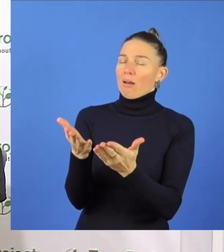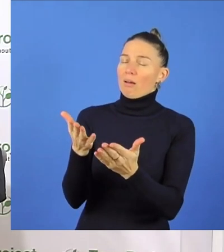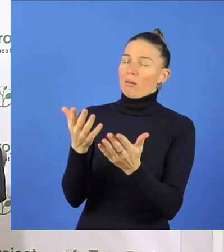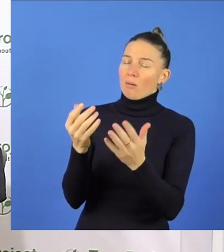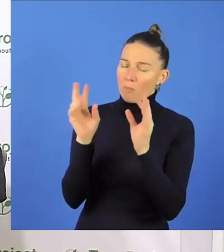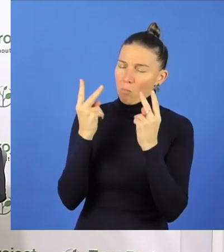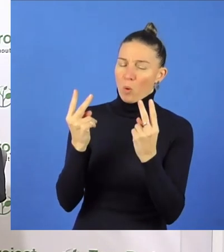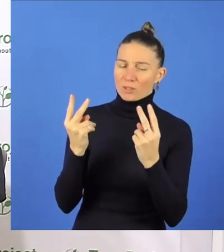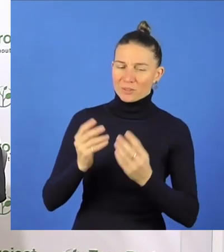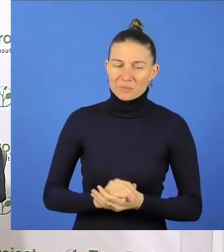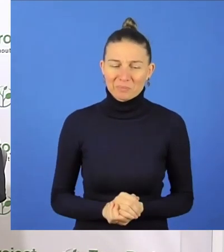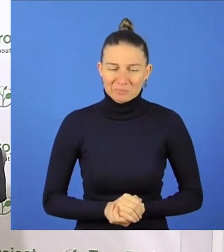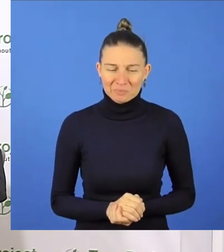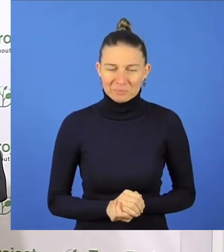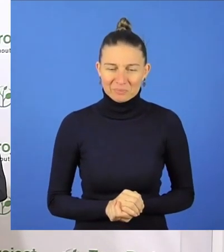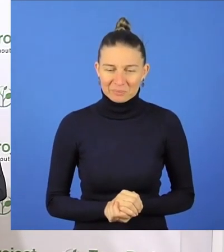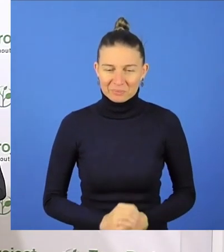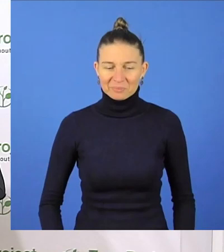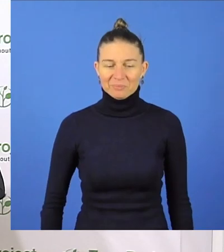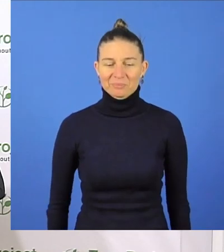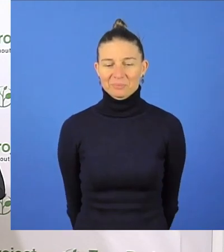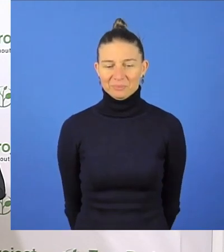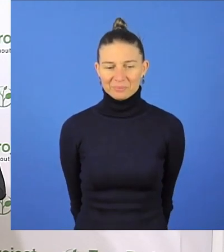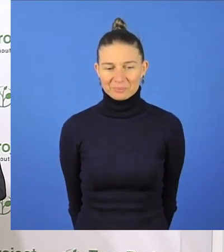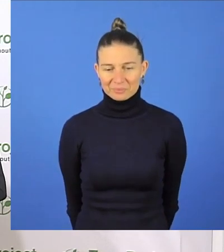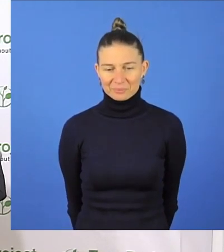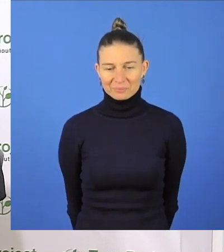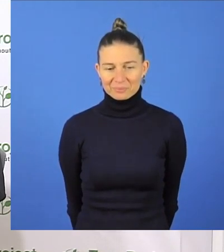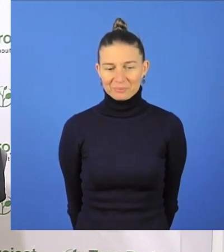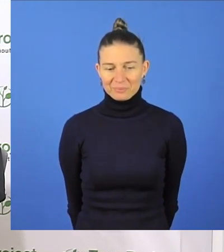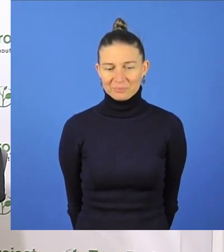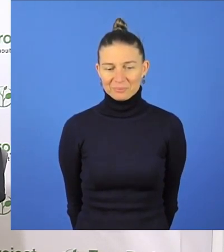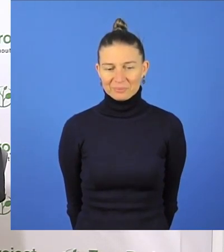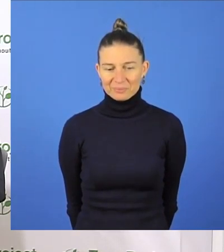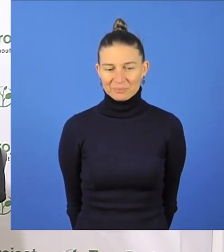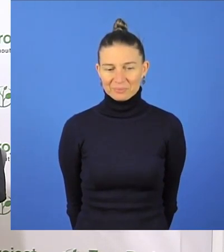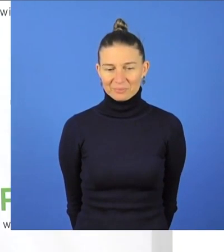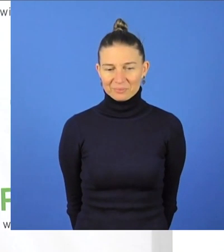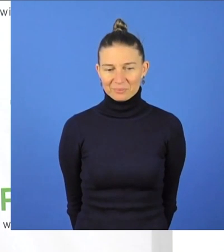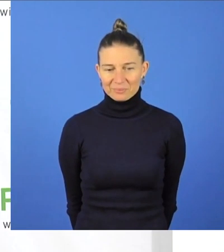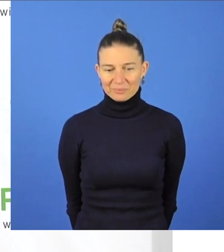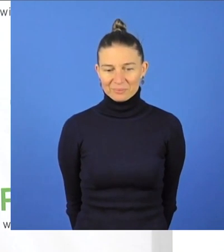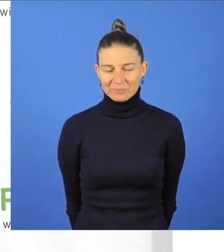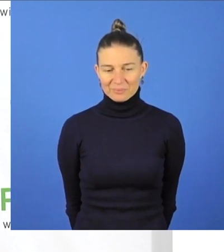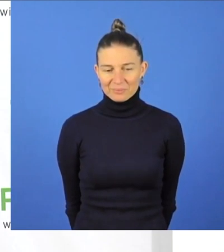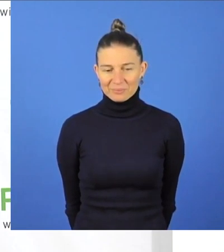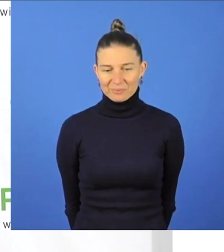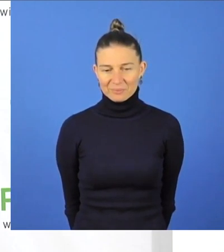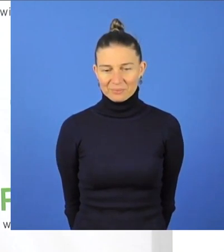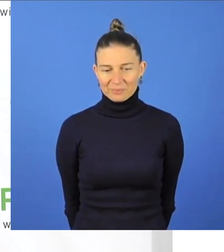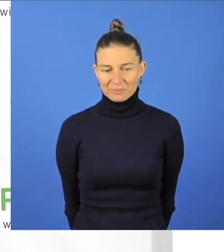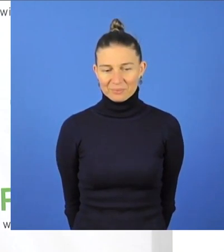think it's a brilliant, brilliant idea. And you mentioned that in your video, but I would like to ask you again,